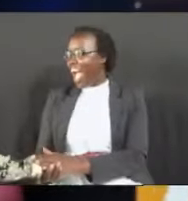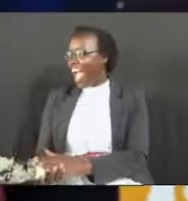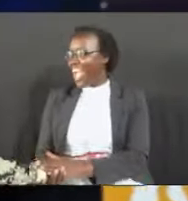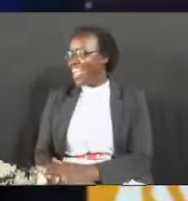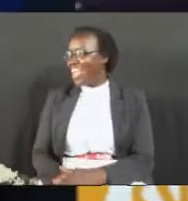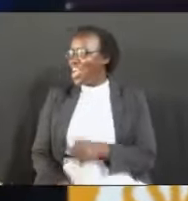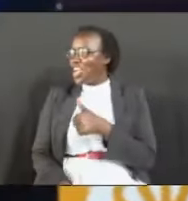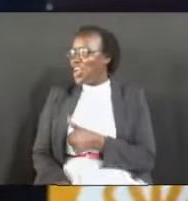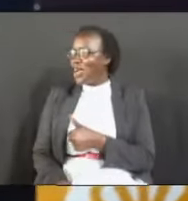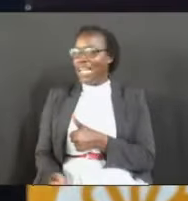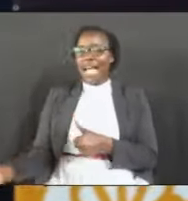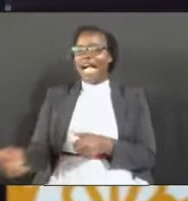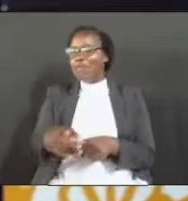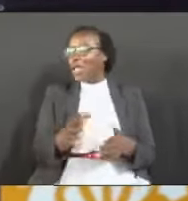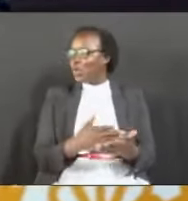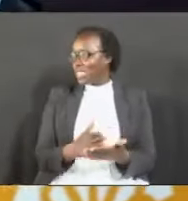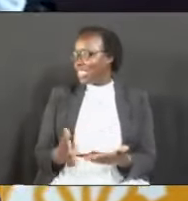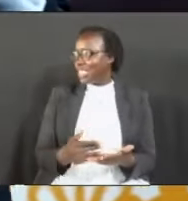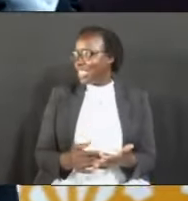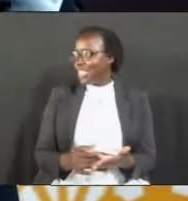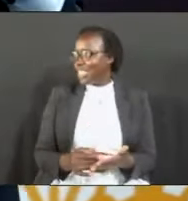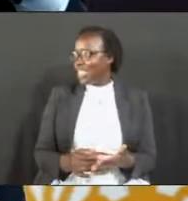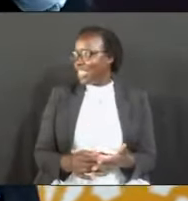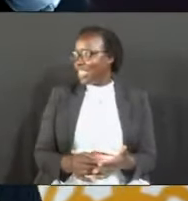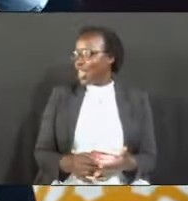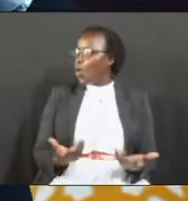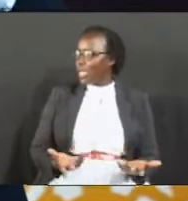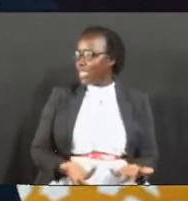I pray for the opening of your eyes.